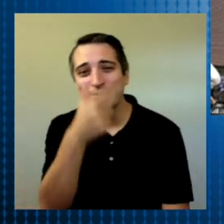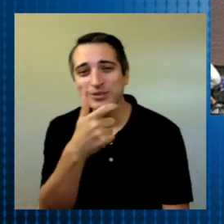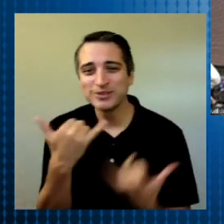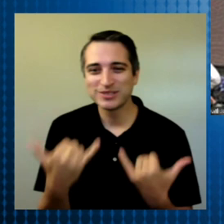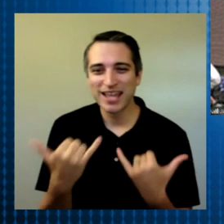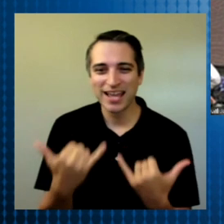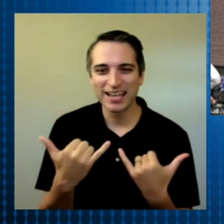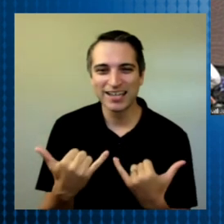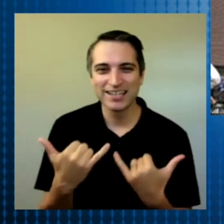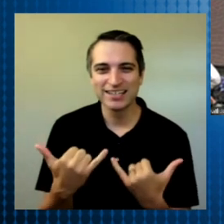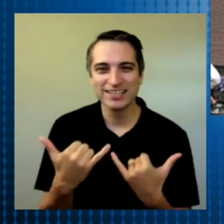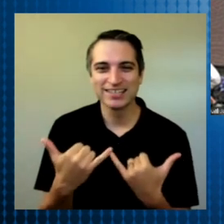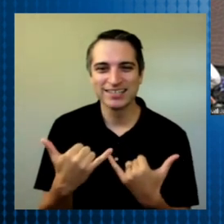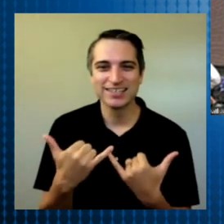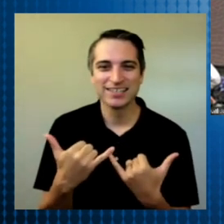this